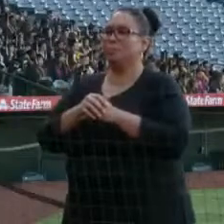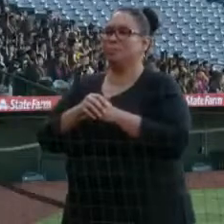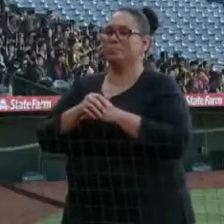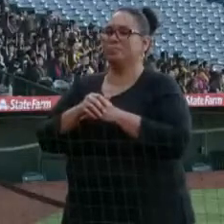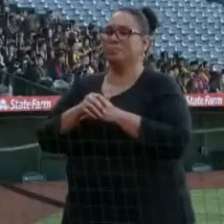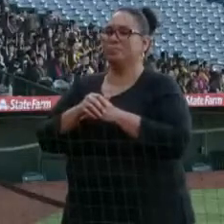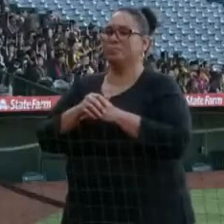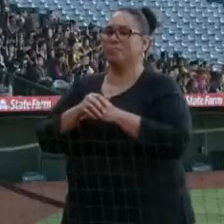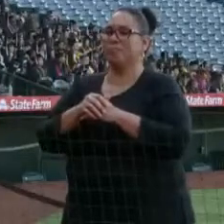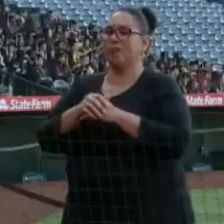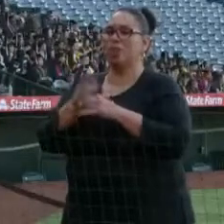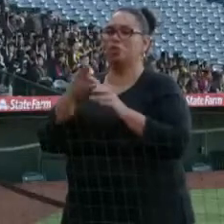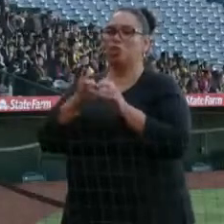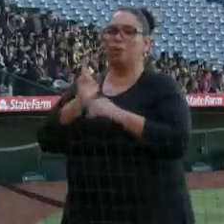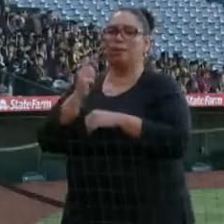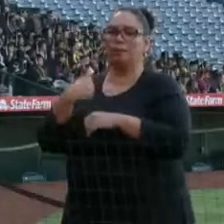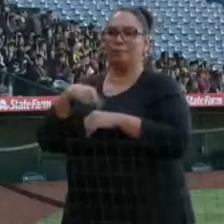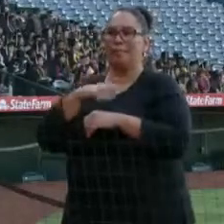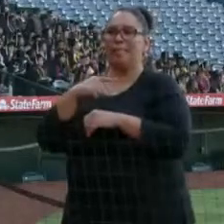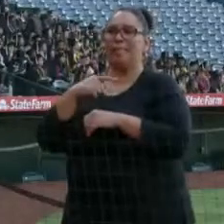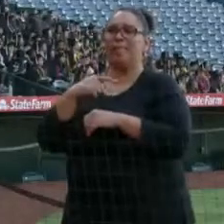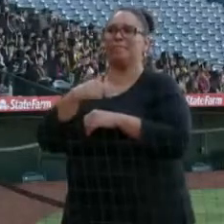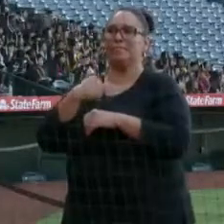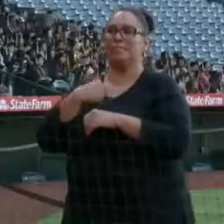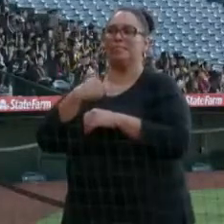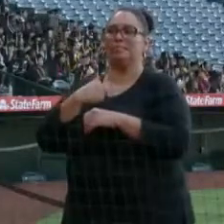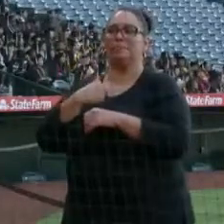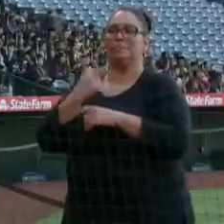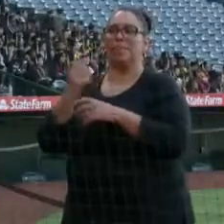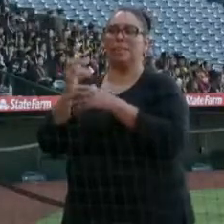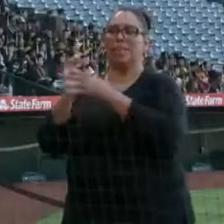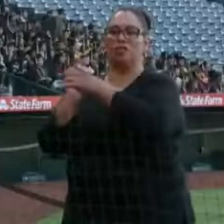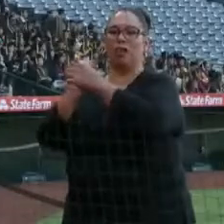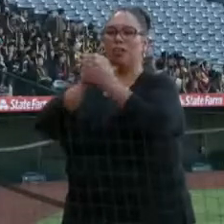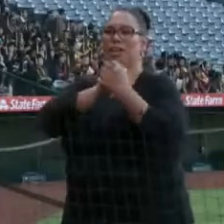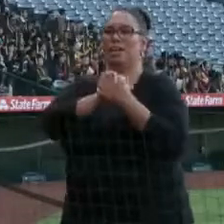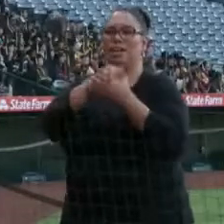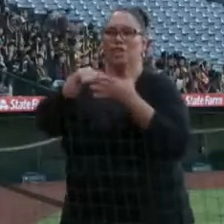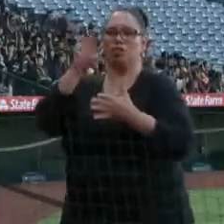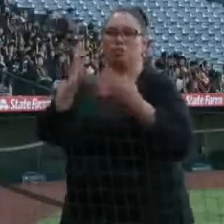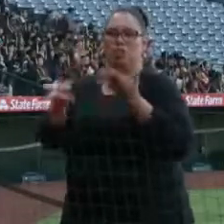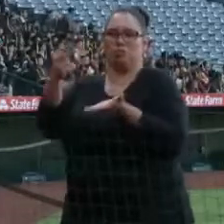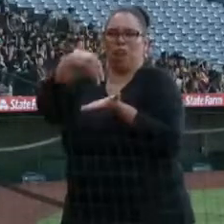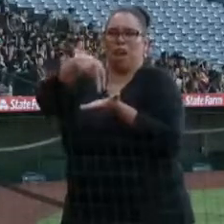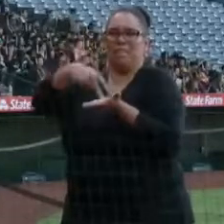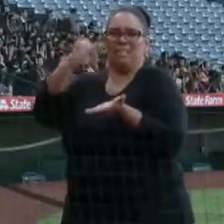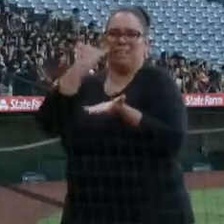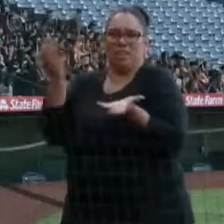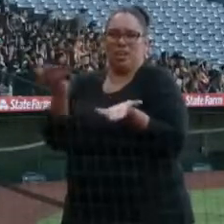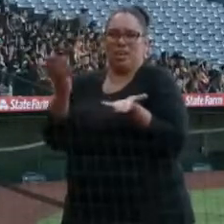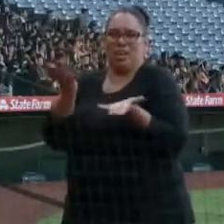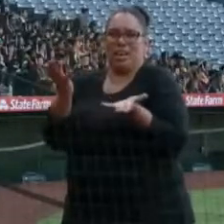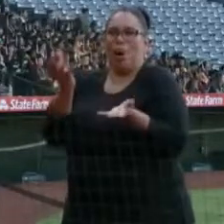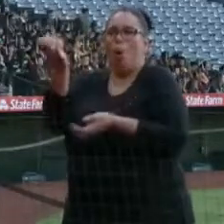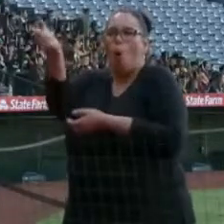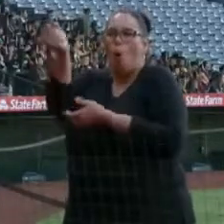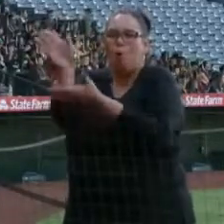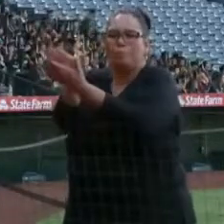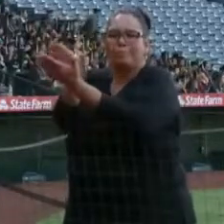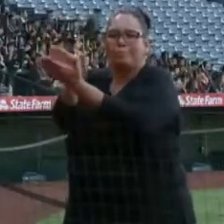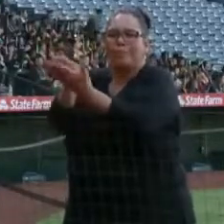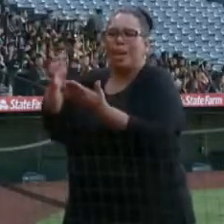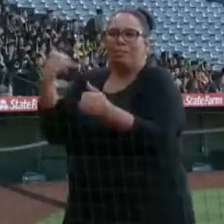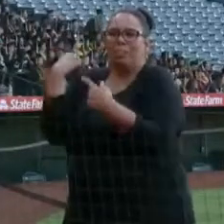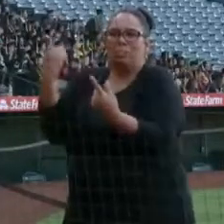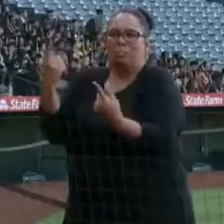Please join me in congratulating, waiting for the following, and will the students please rise if they are here, and let's hold your applause until I finish the